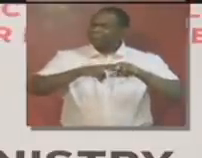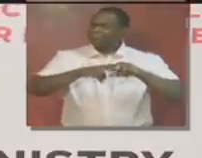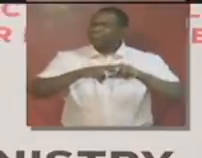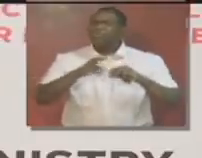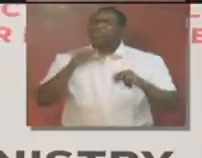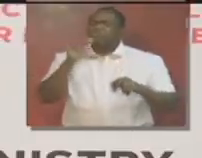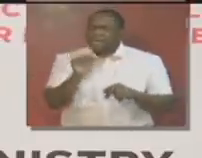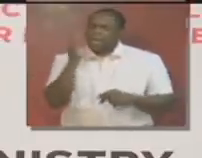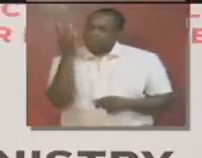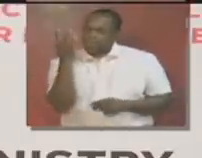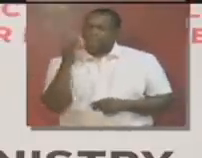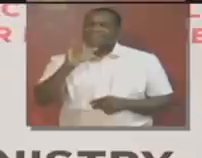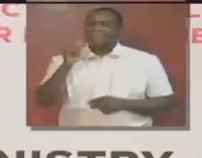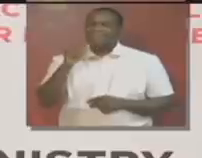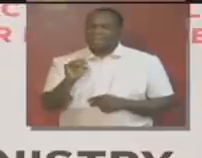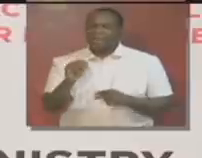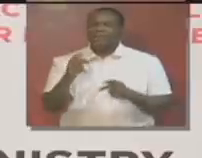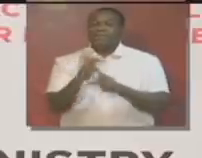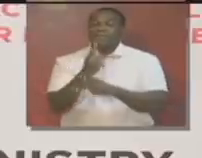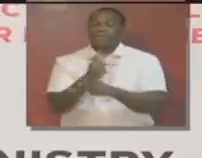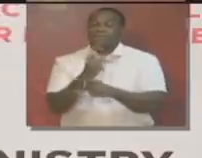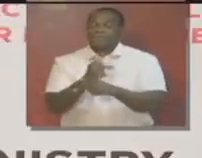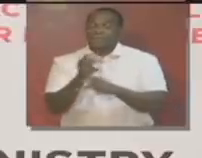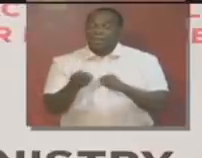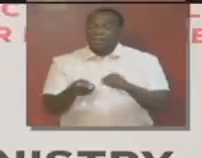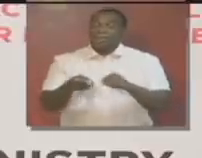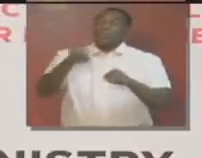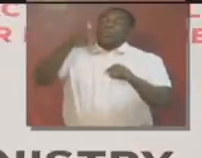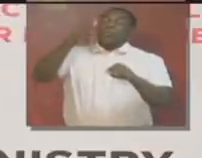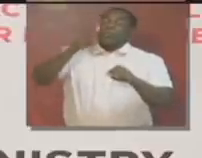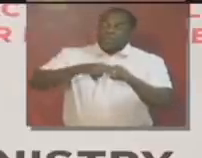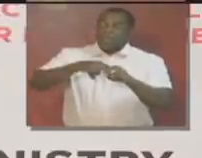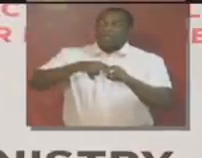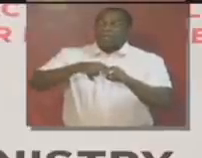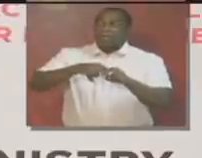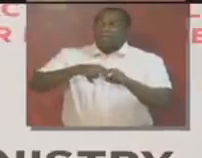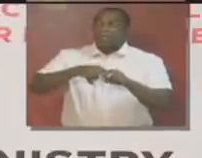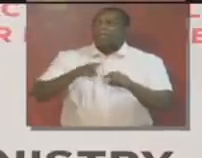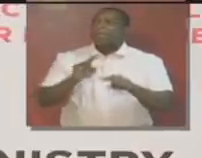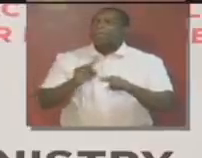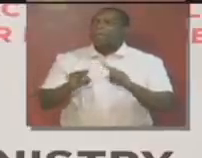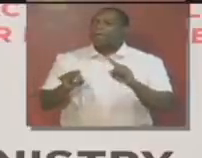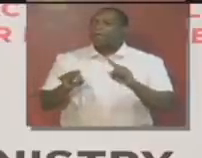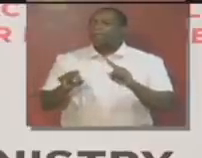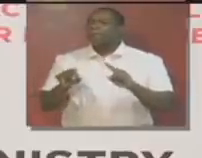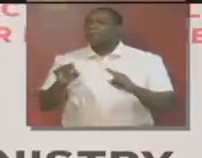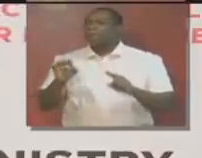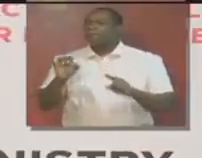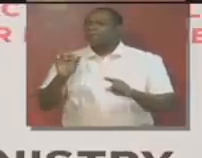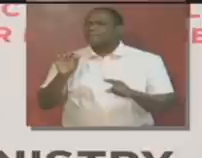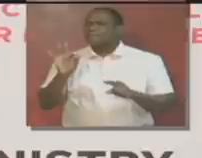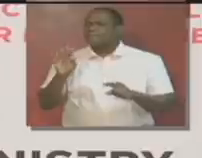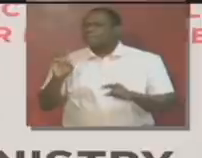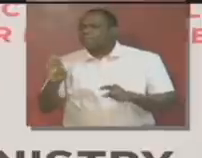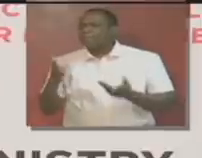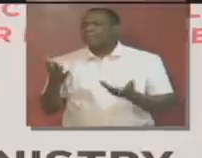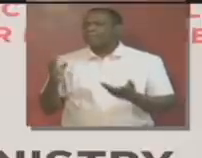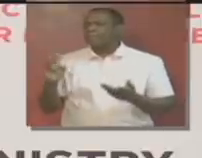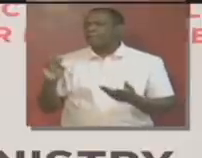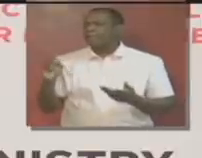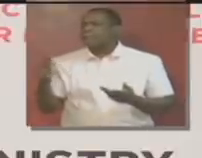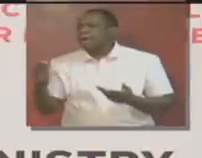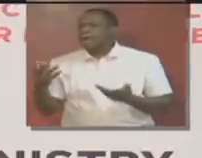figure was higher than the subsequent month's figures. As we've been saying, the stuff that we've been